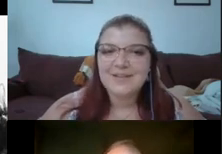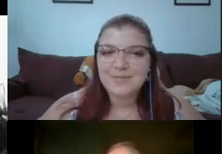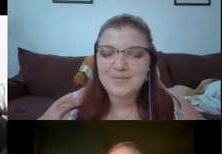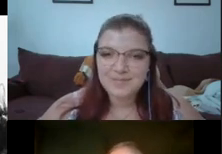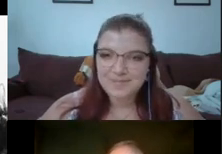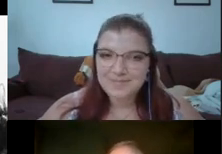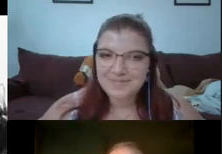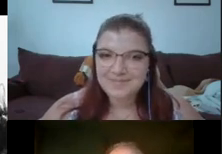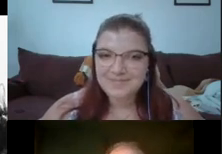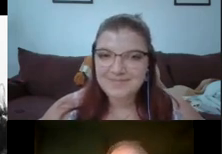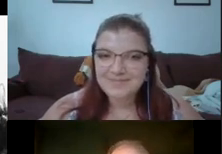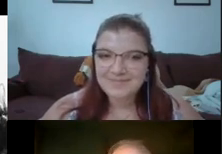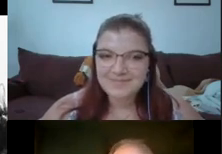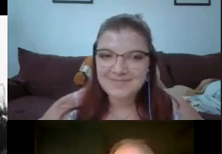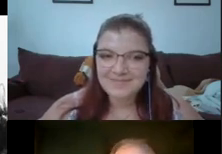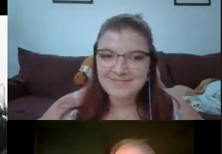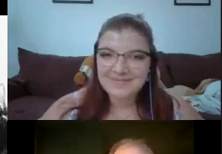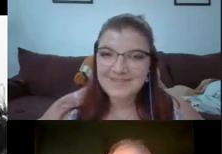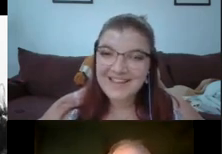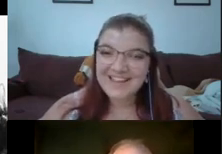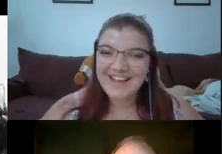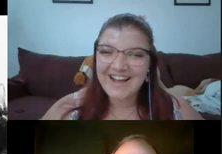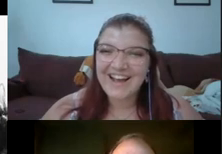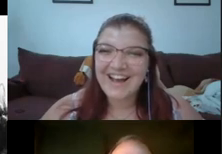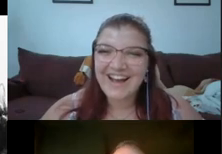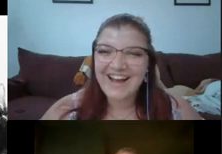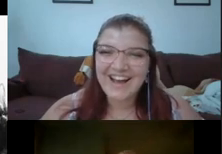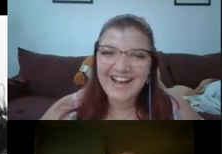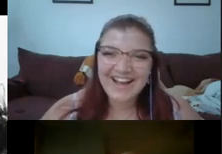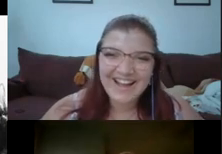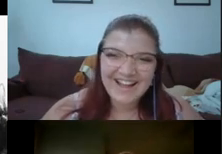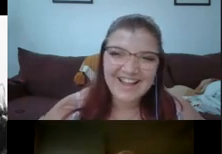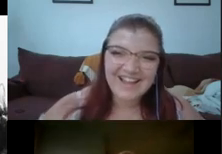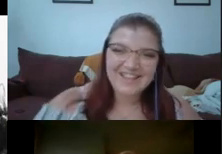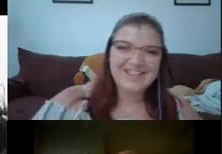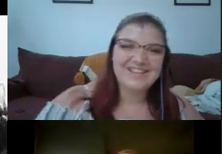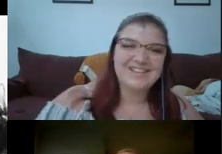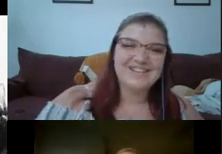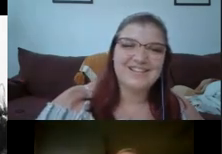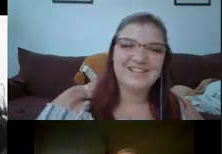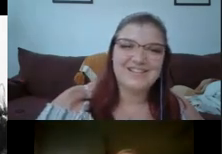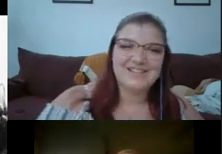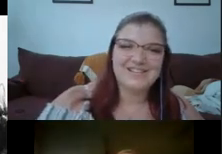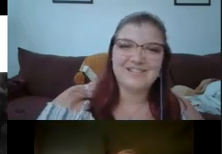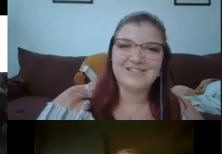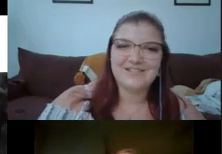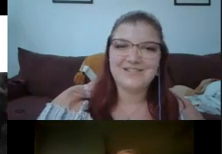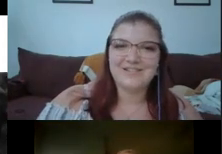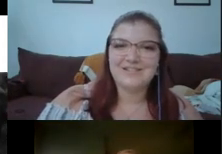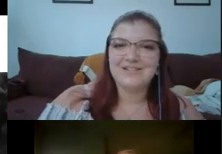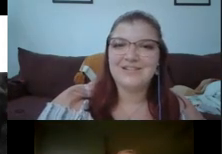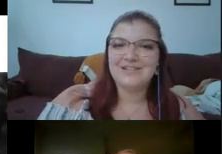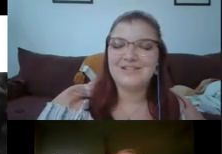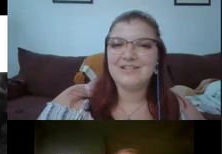sure we were not in them. So some things changed, but other things remained the same.